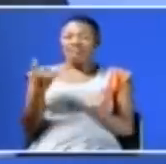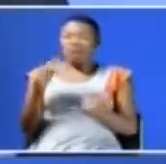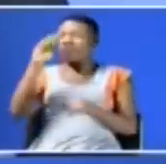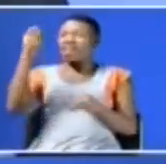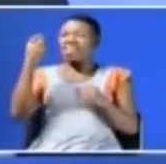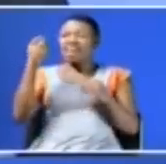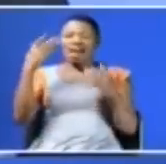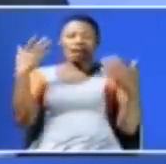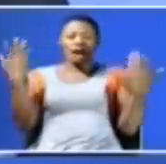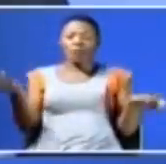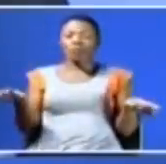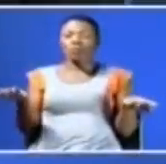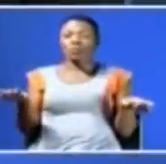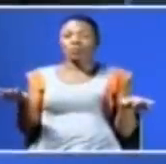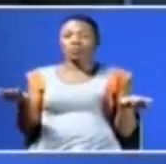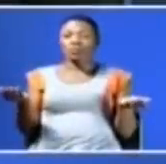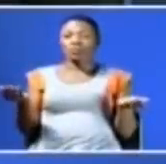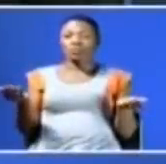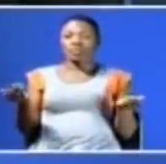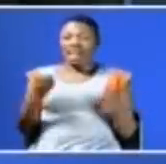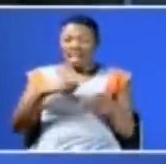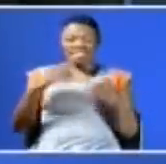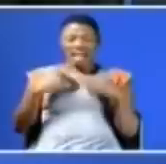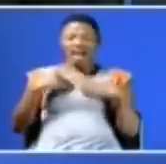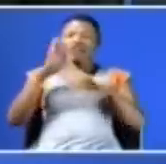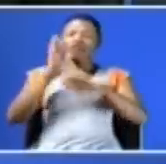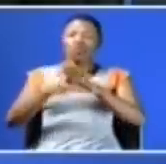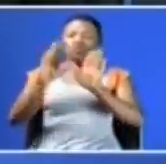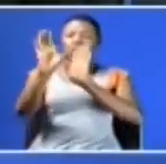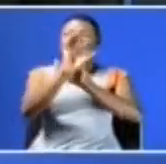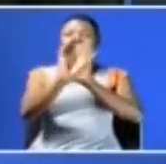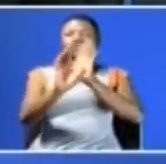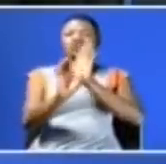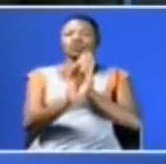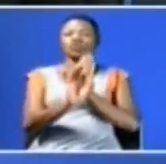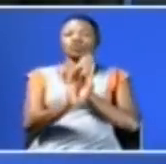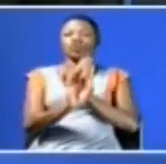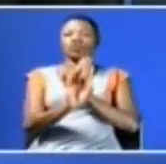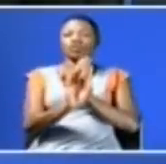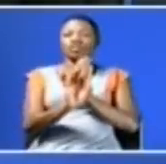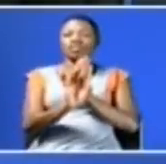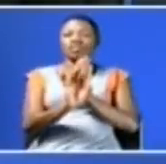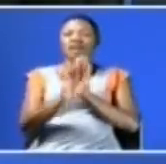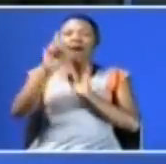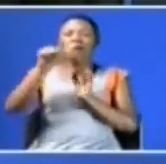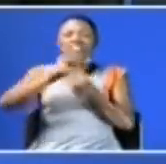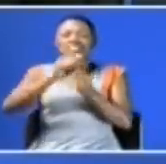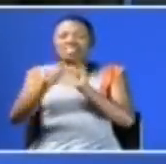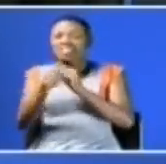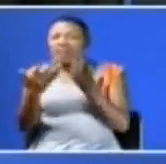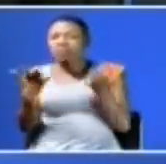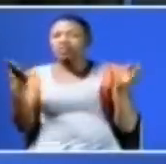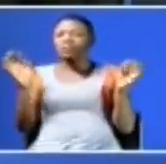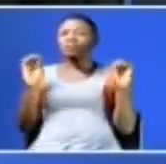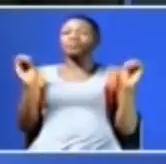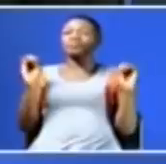then? In my view, we have a very good constitution. Yeah. You don't need to amend anything in this constitution. It's